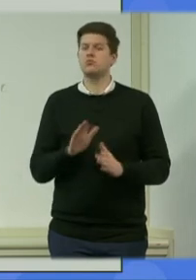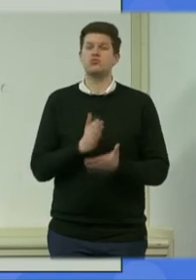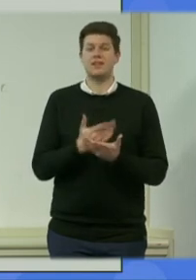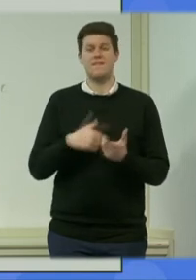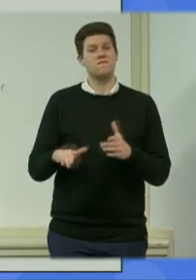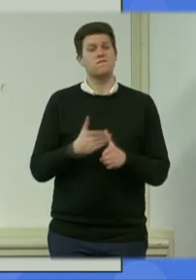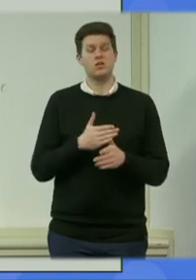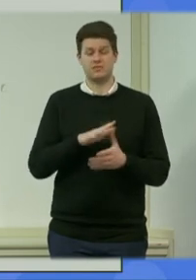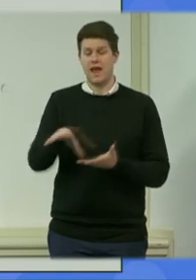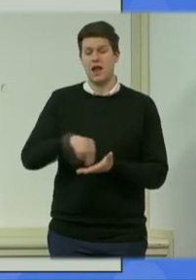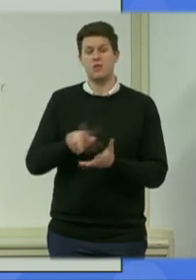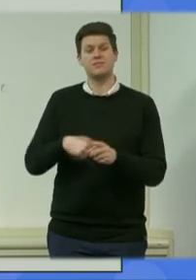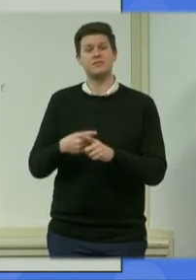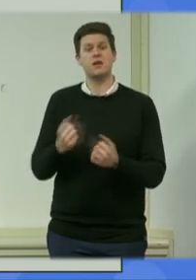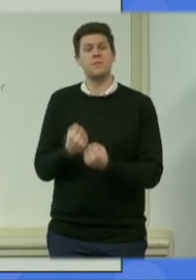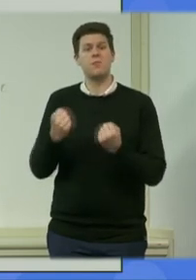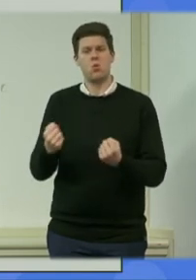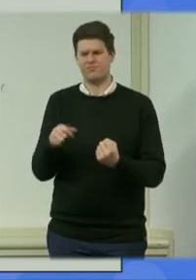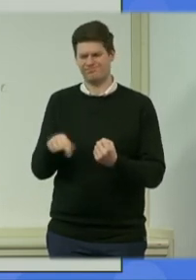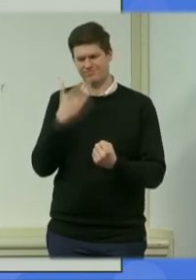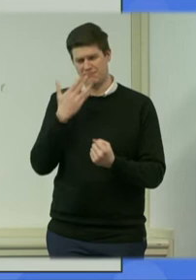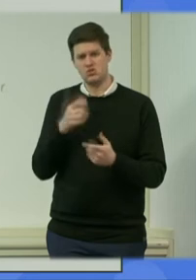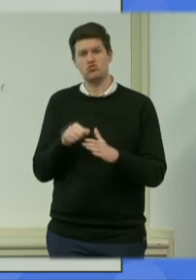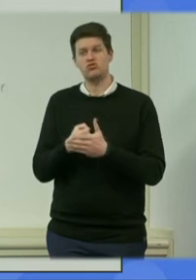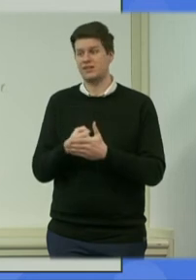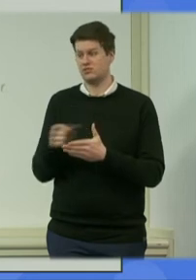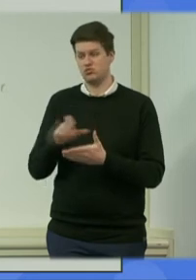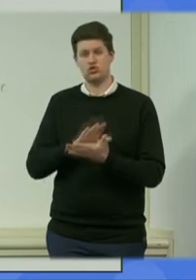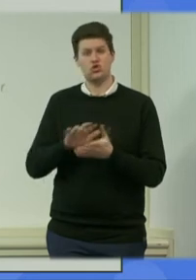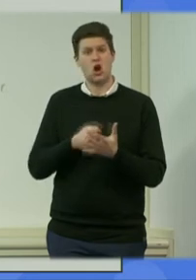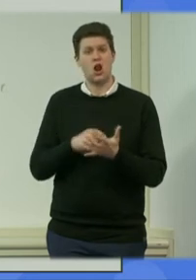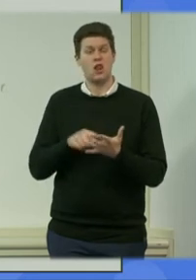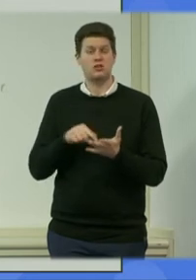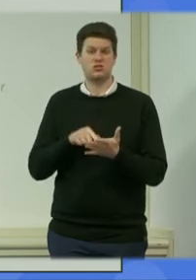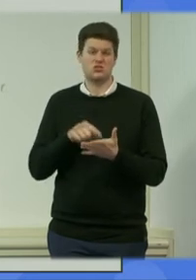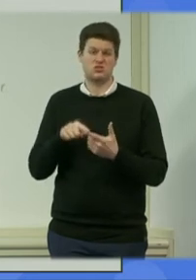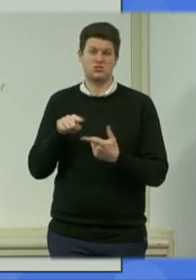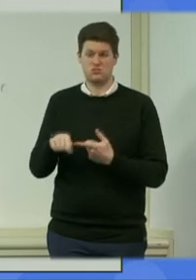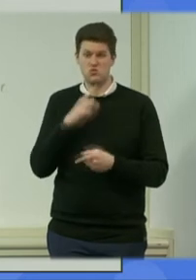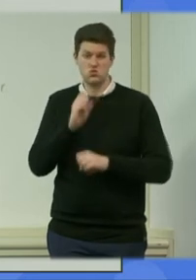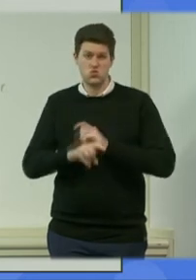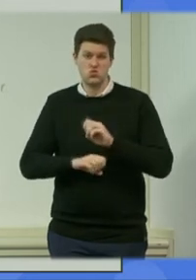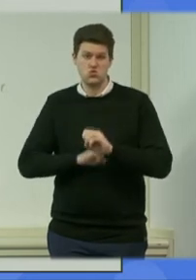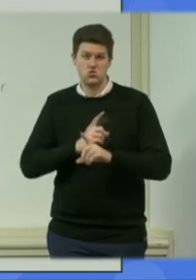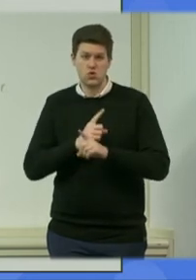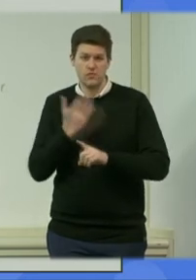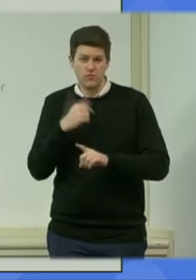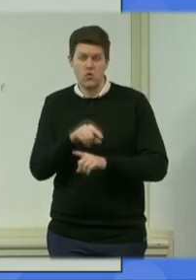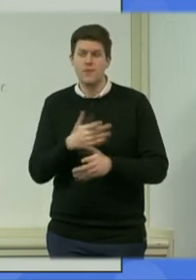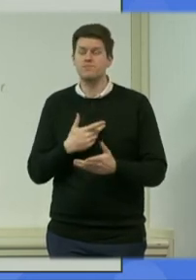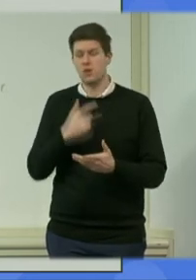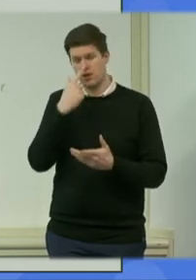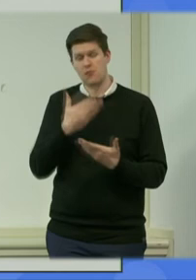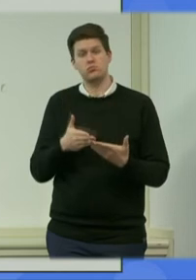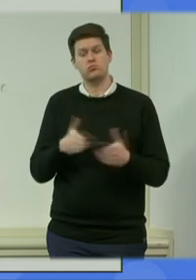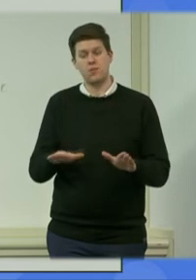use those income tax powers. They're quite restricted in the ways that Charlotte said. But you can use them certainly to protect levels of public spending.